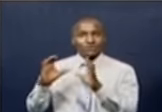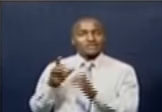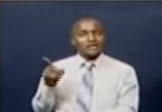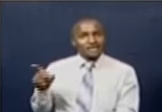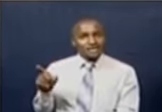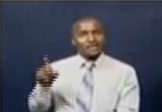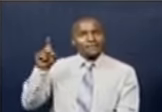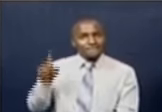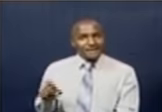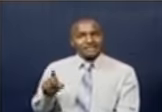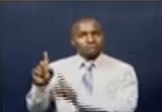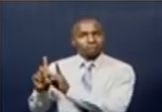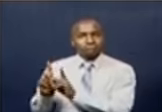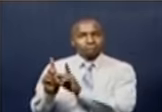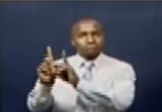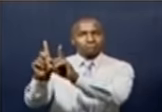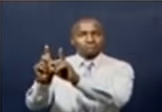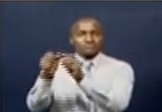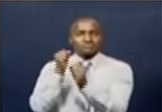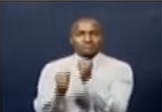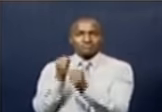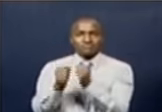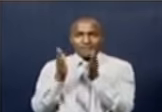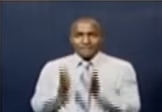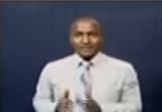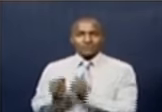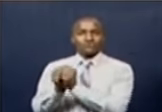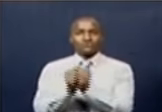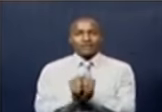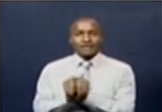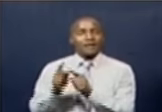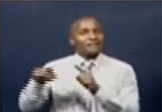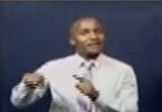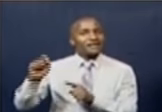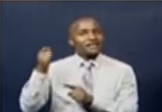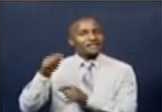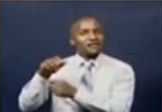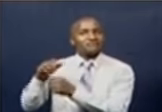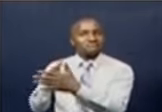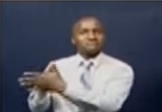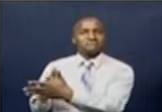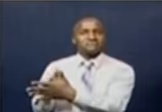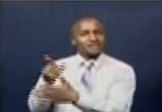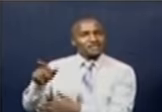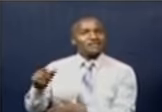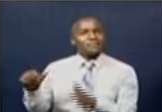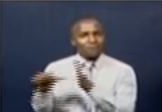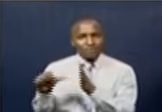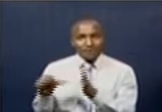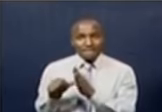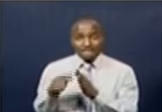or she must accompany an athlete. Yes. And this is where we go wrong. Mm-hmm. And I can say,